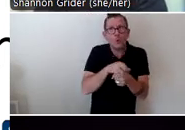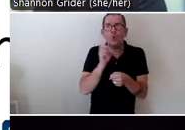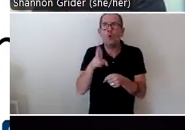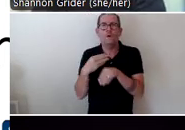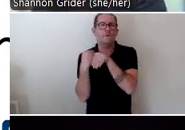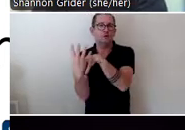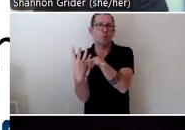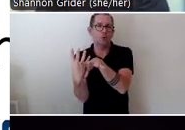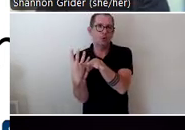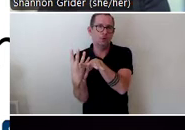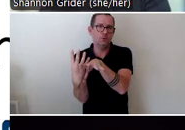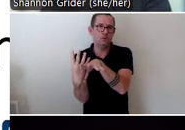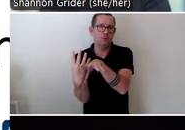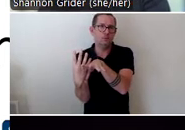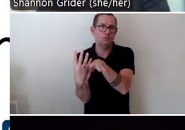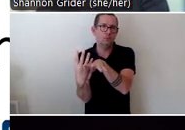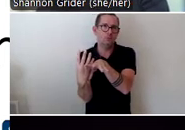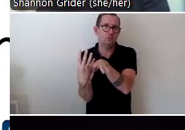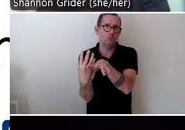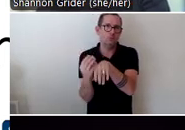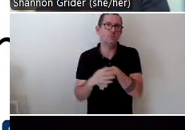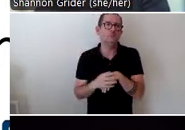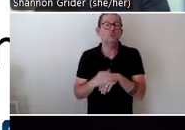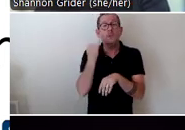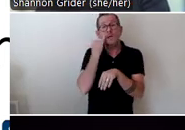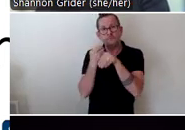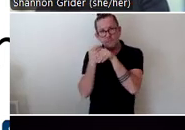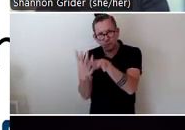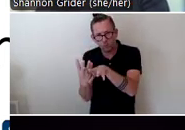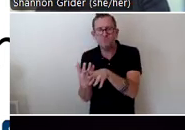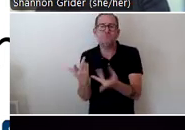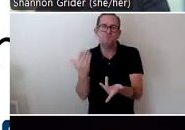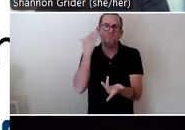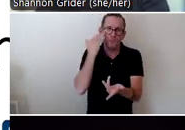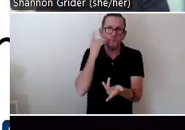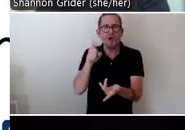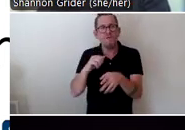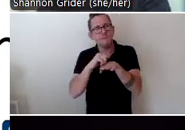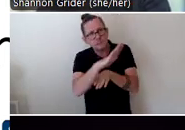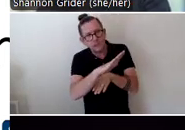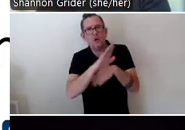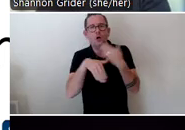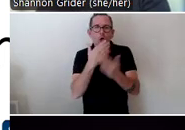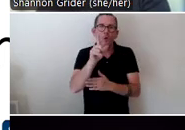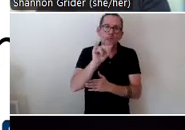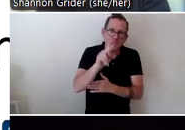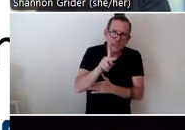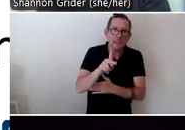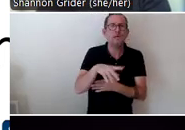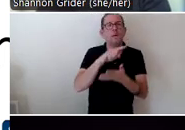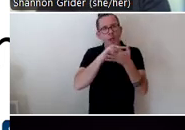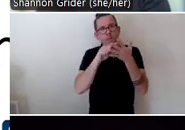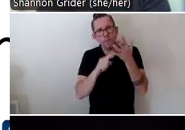I would have called off on this and gotten you a different interpreter. Also, please make sure you let the agency know if it's going to be a